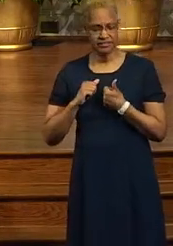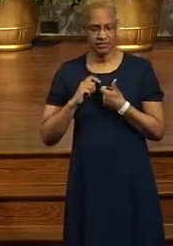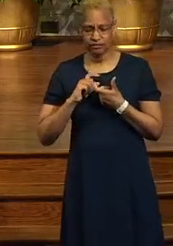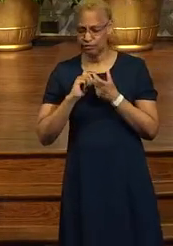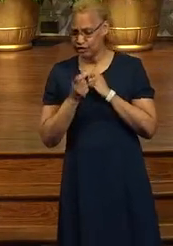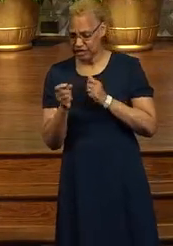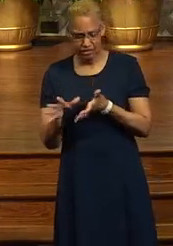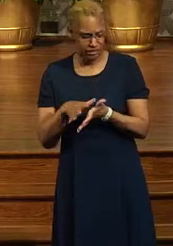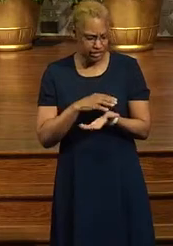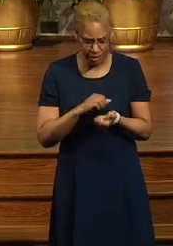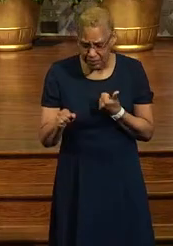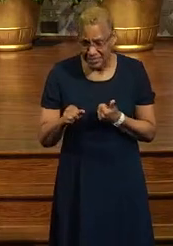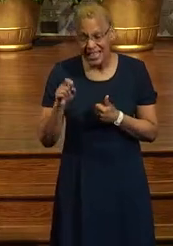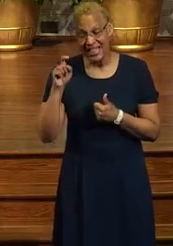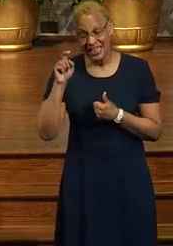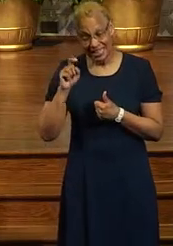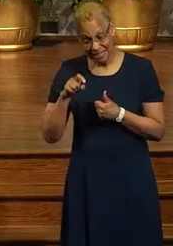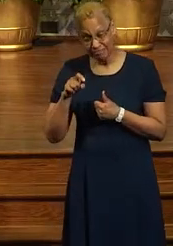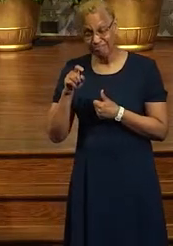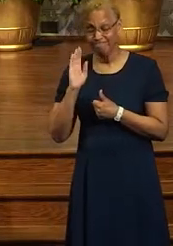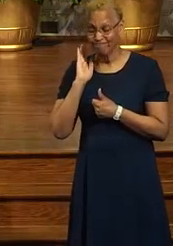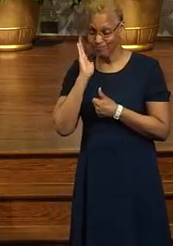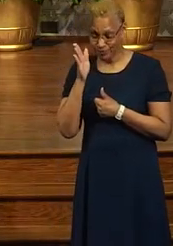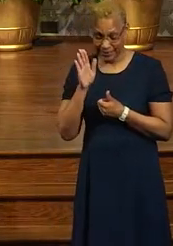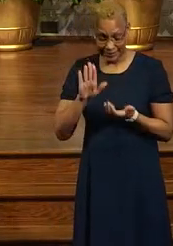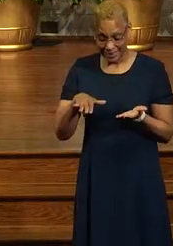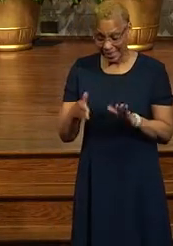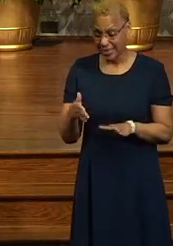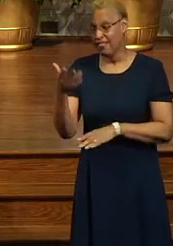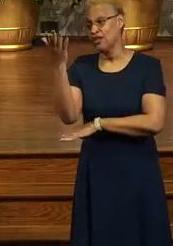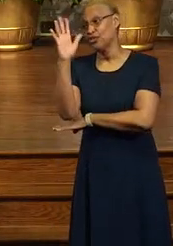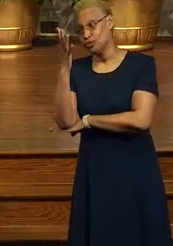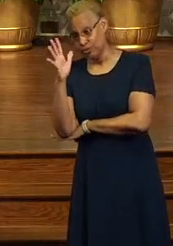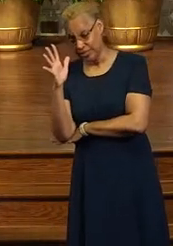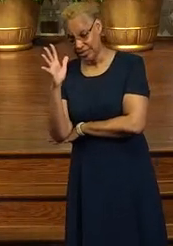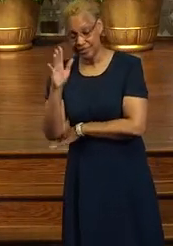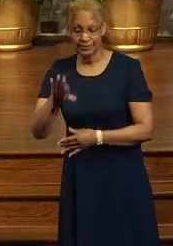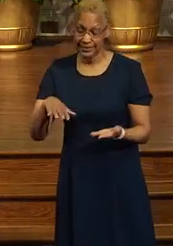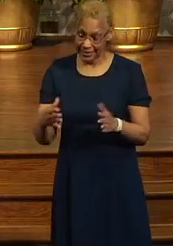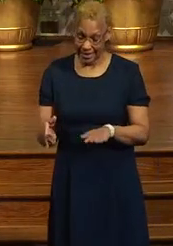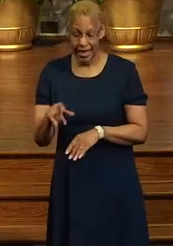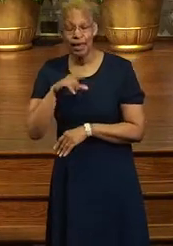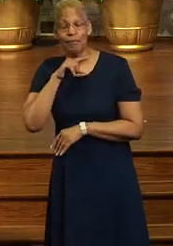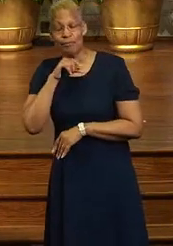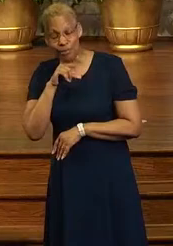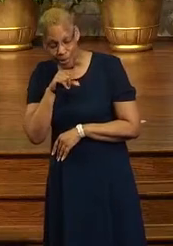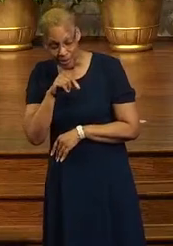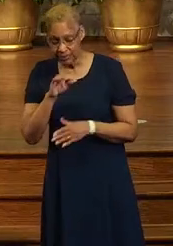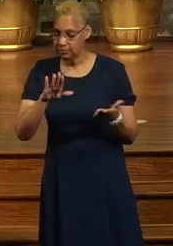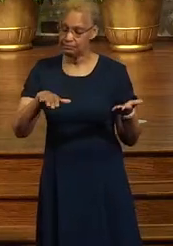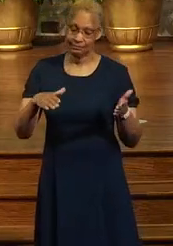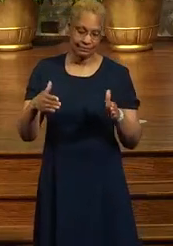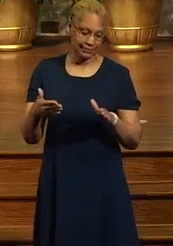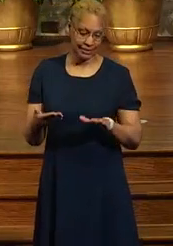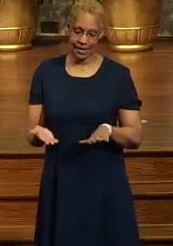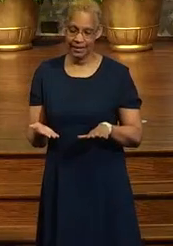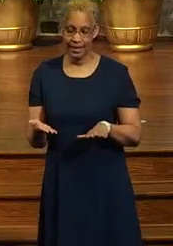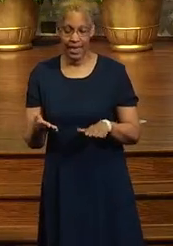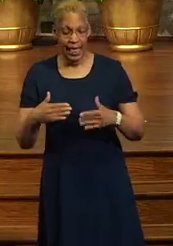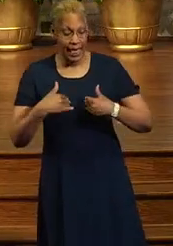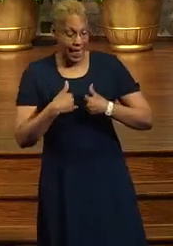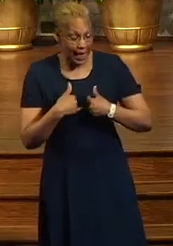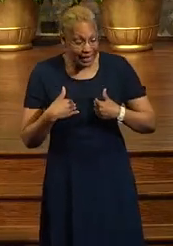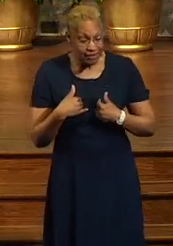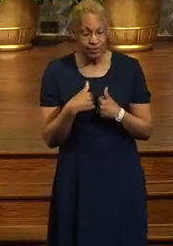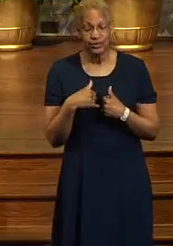must now die. The tree must die. The birds must die. Animals